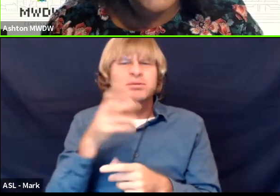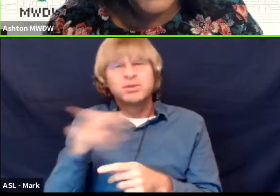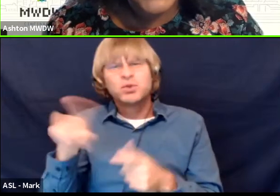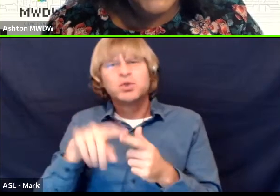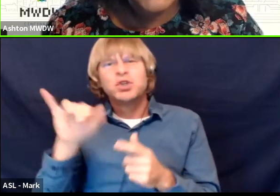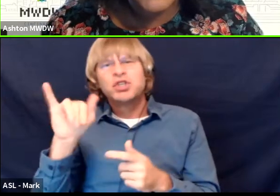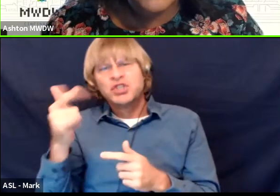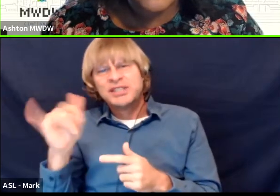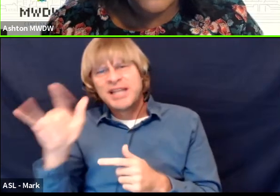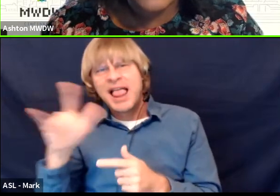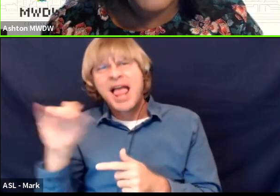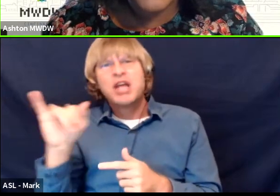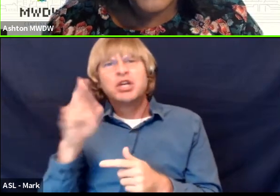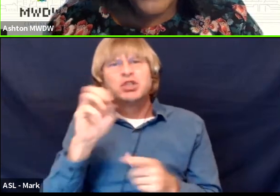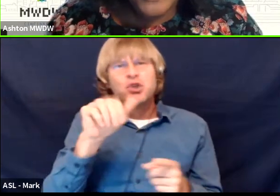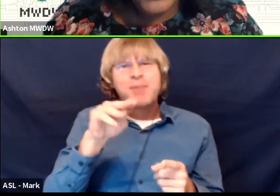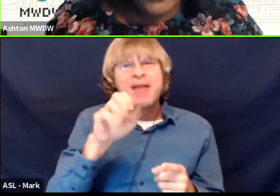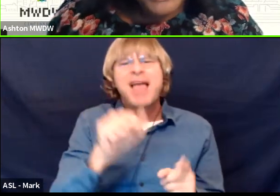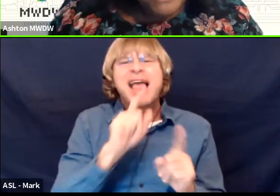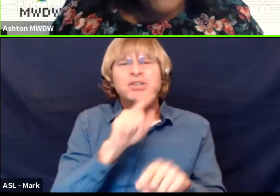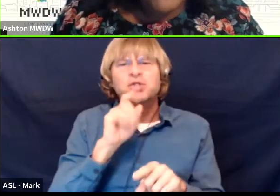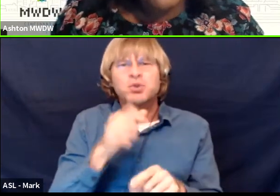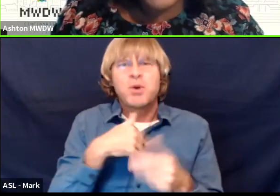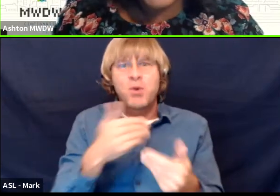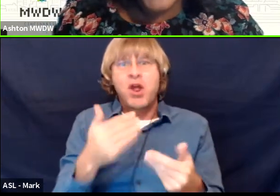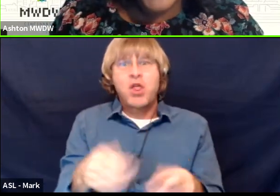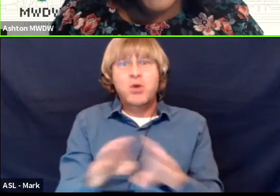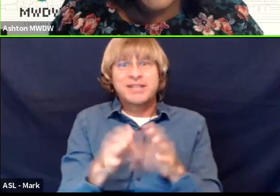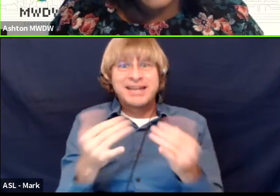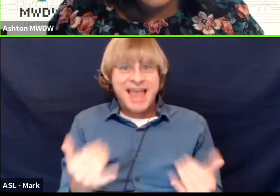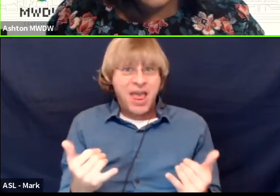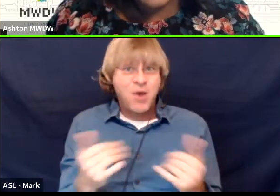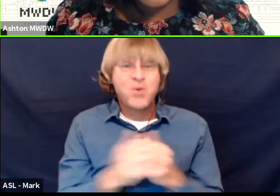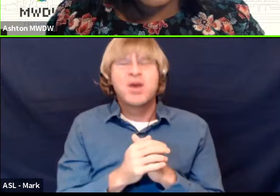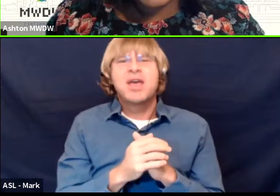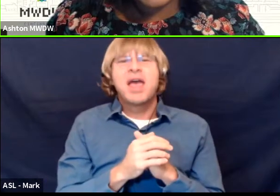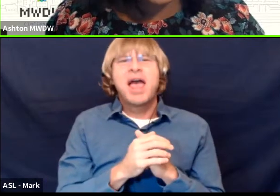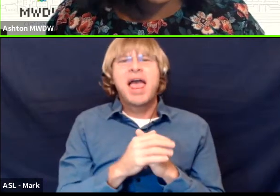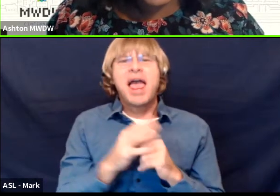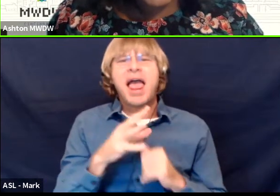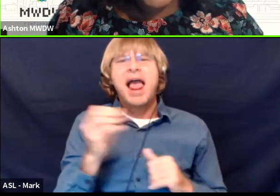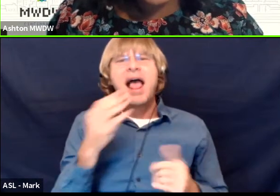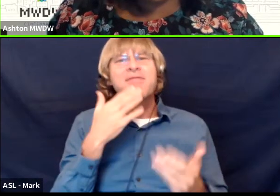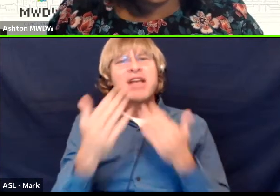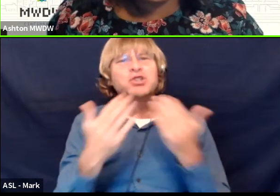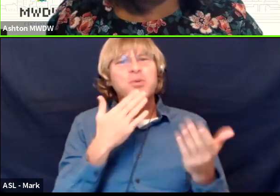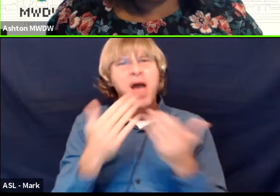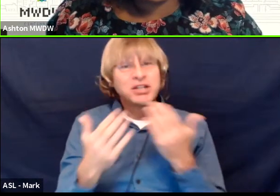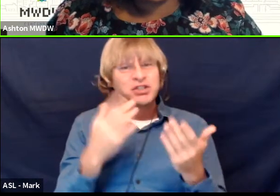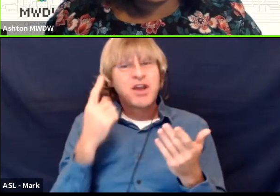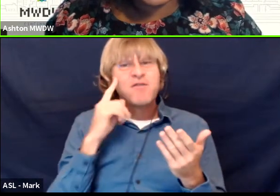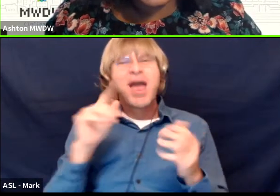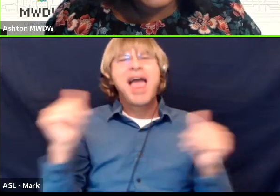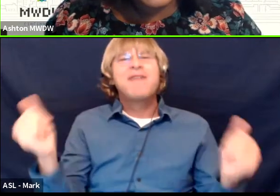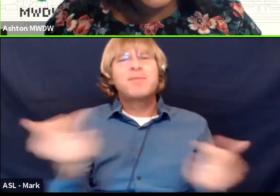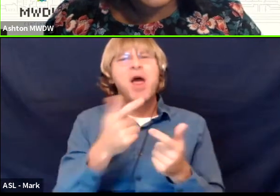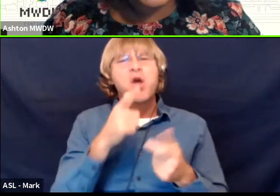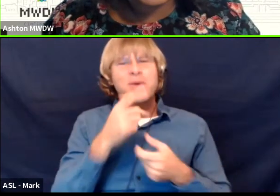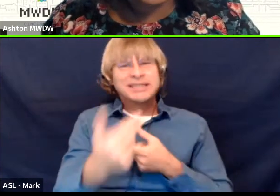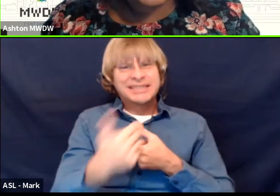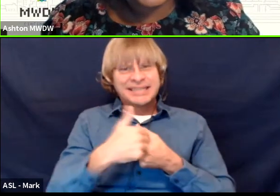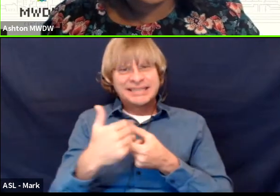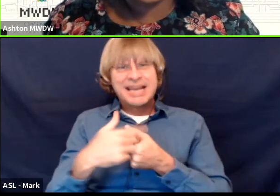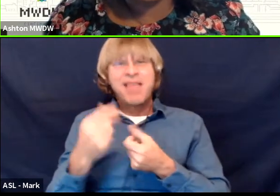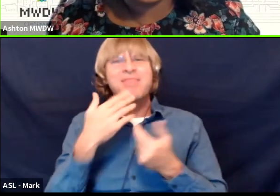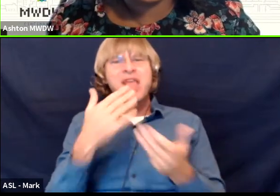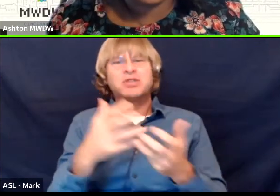and Jermaine so they can get answered. So we're going to go ahead and close out now, if that's okay. And thank you so much for everybody who attended, and